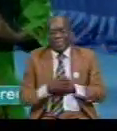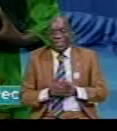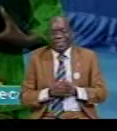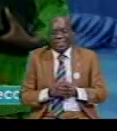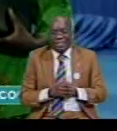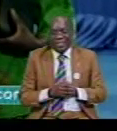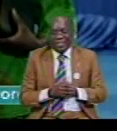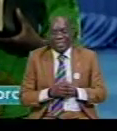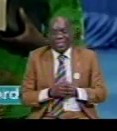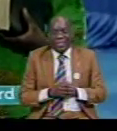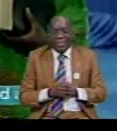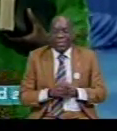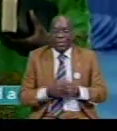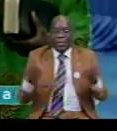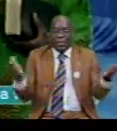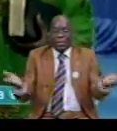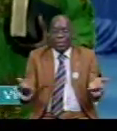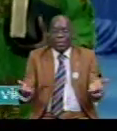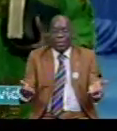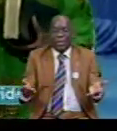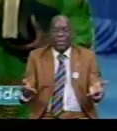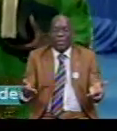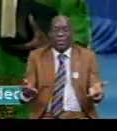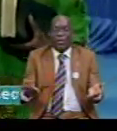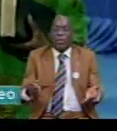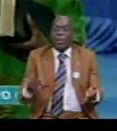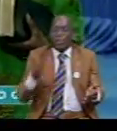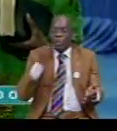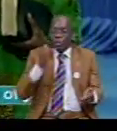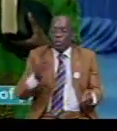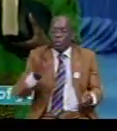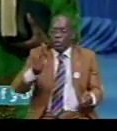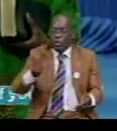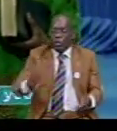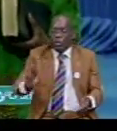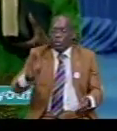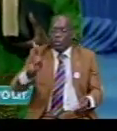Here next I have Ruth Morakiyo.